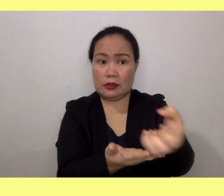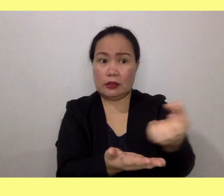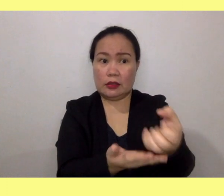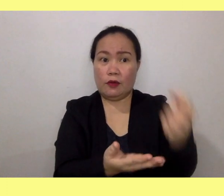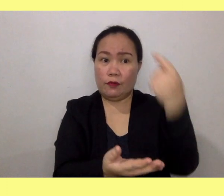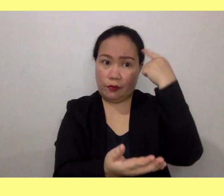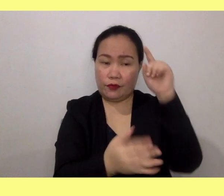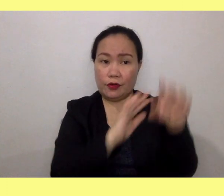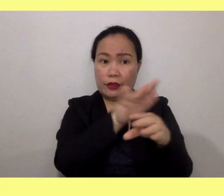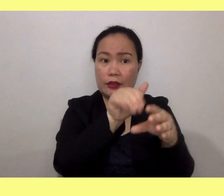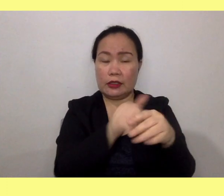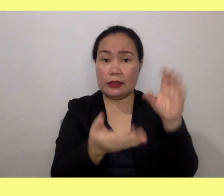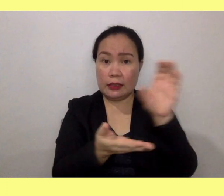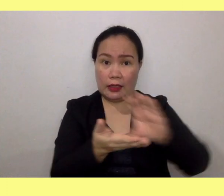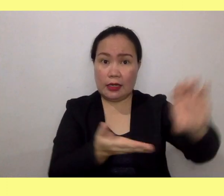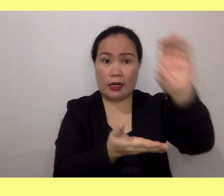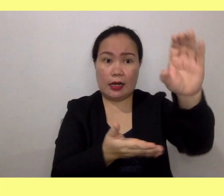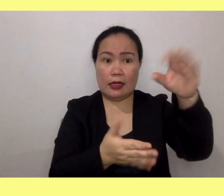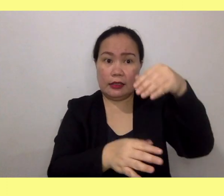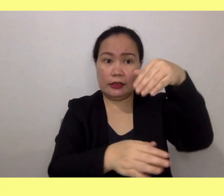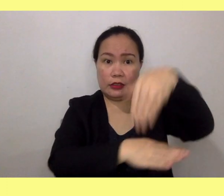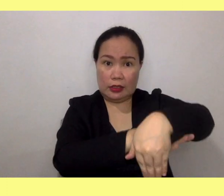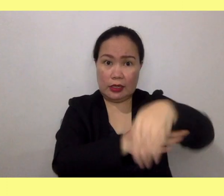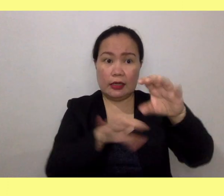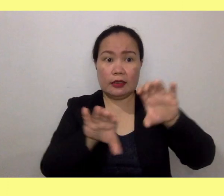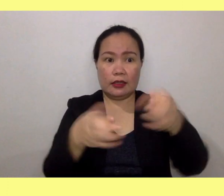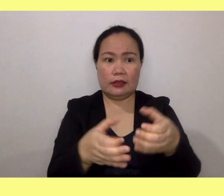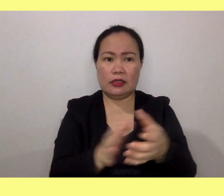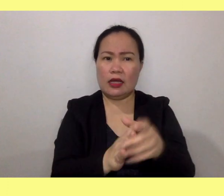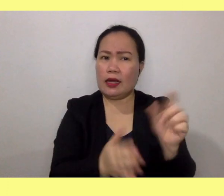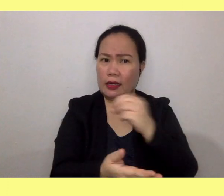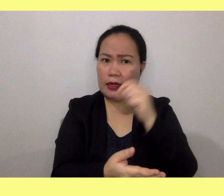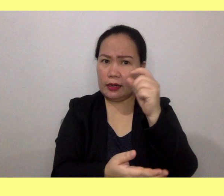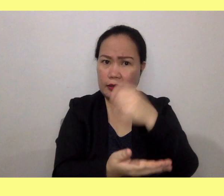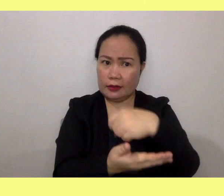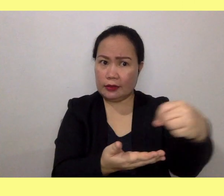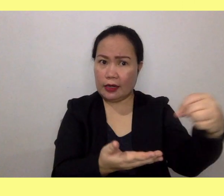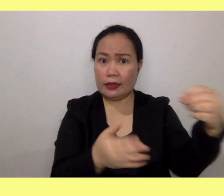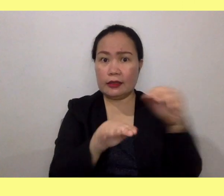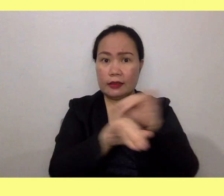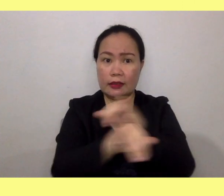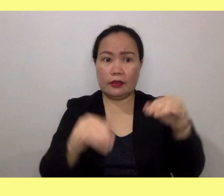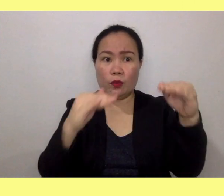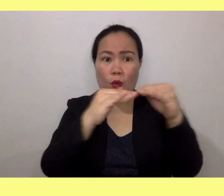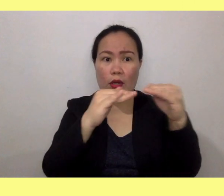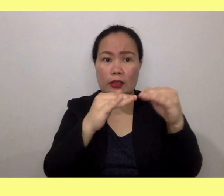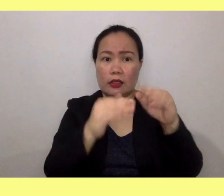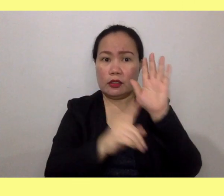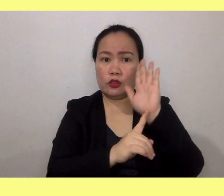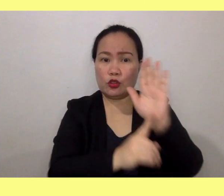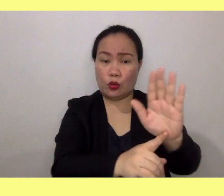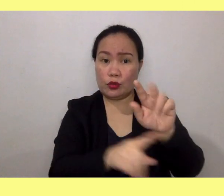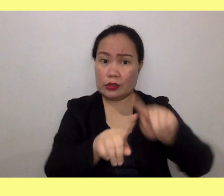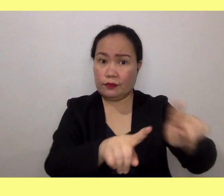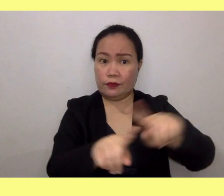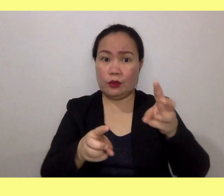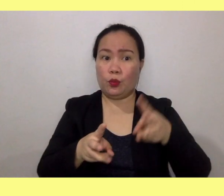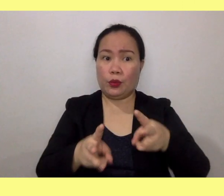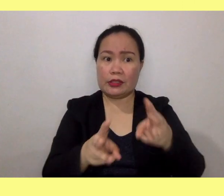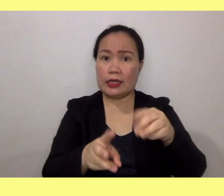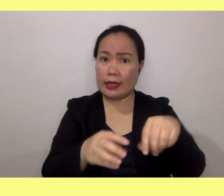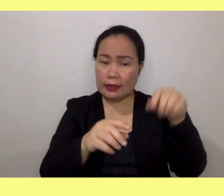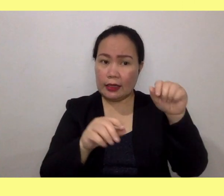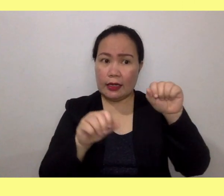an inequality that shows that various ways he can schedule his time to achieve his goal. So, ano ba yung question? Anong